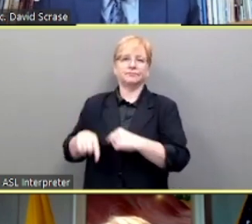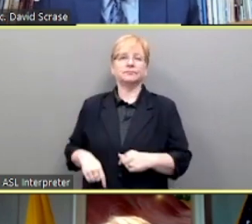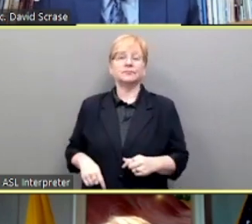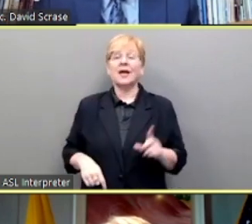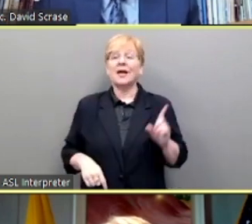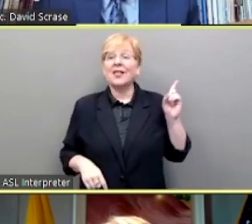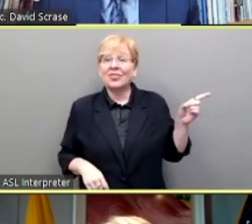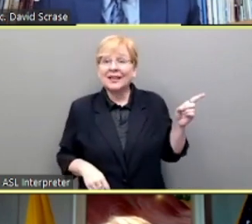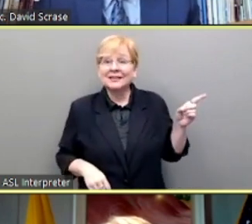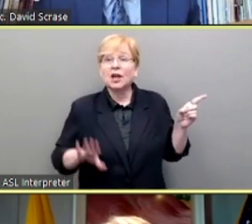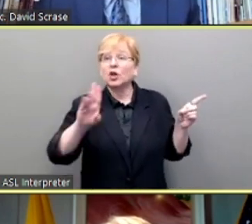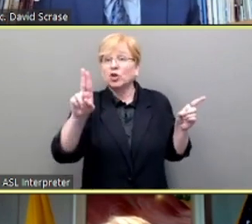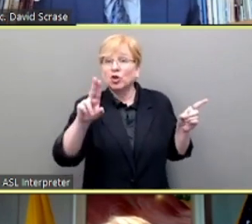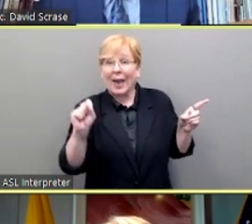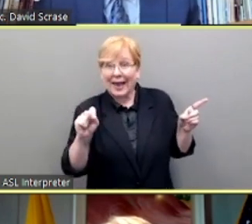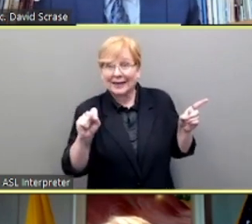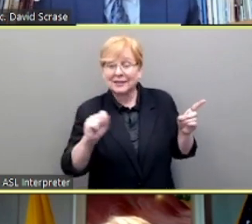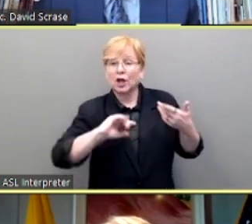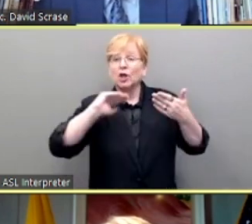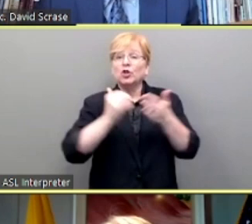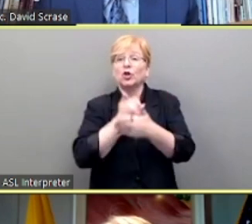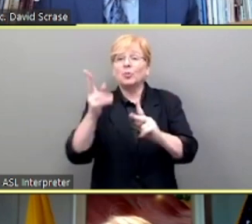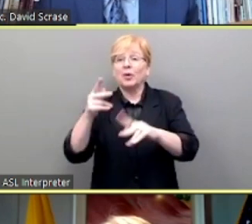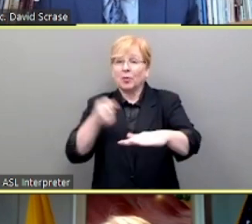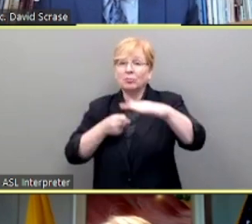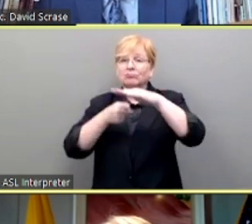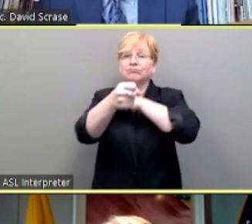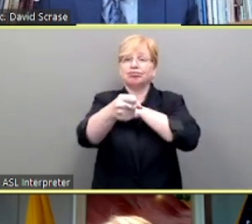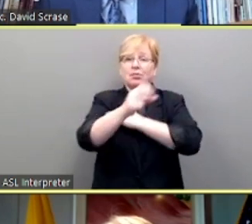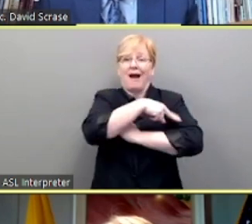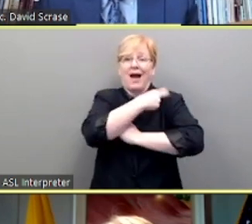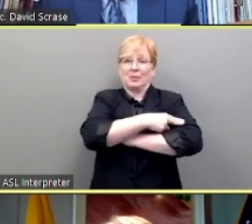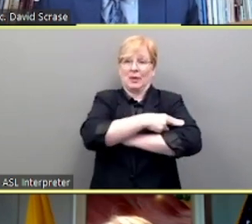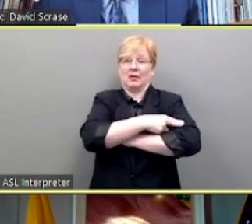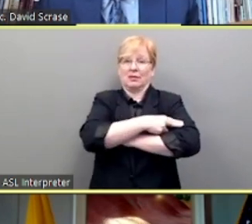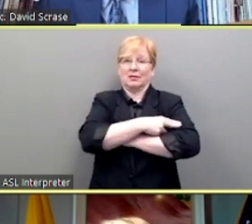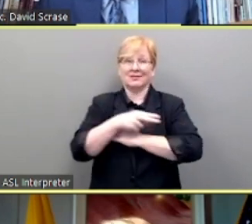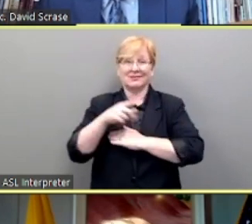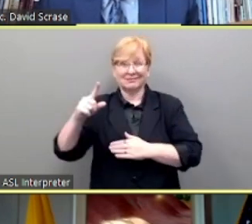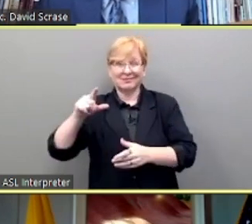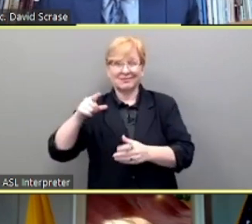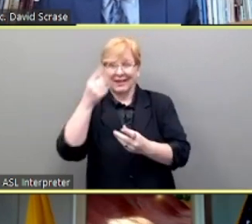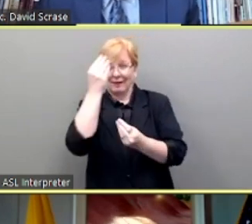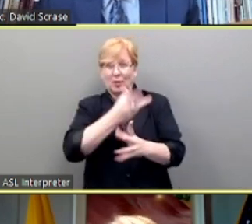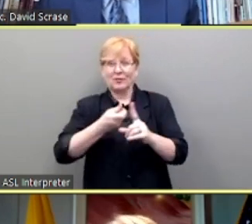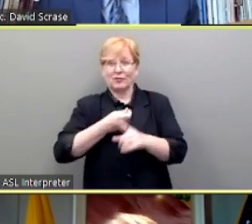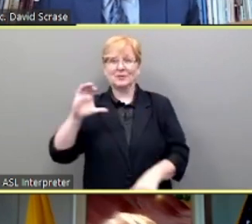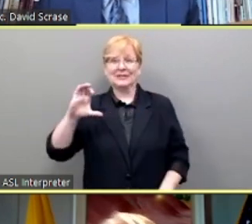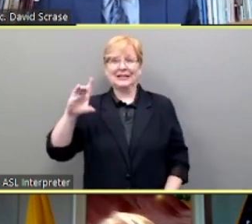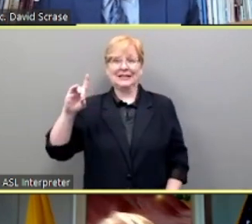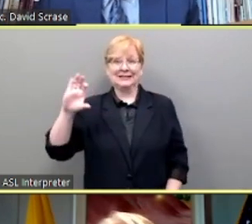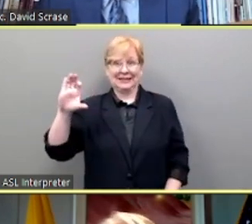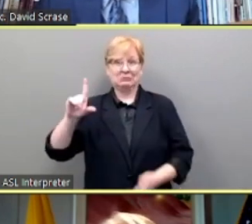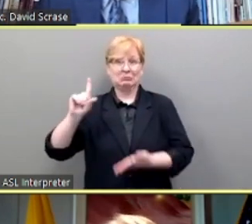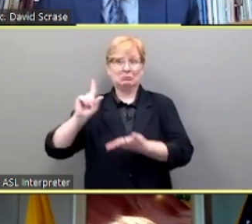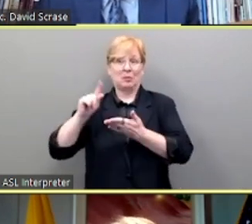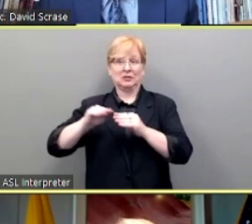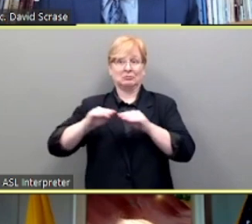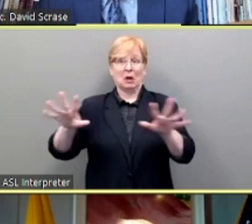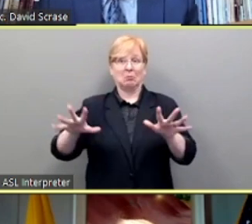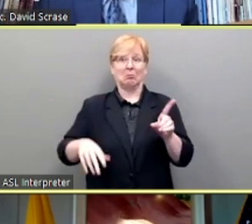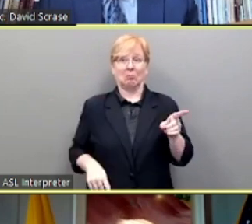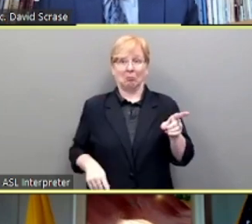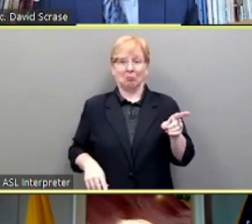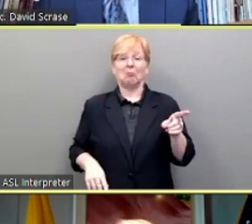United States as published by the CDC for the first 2, the first